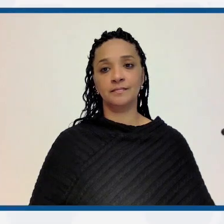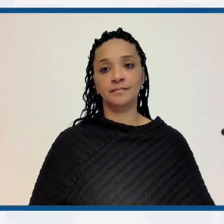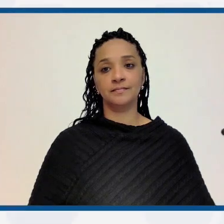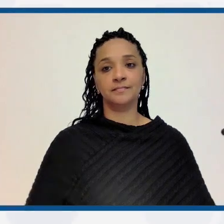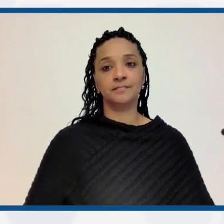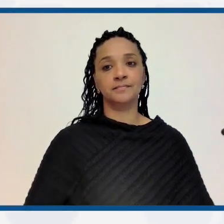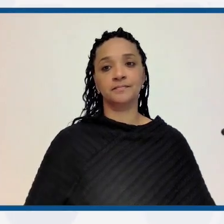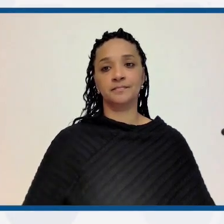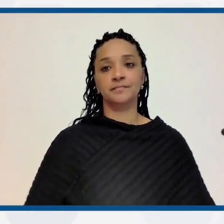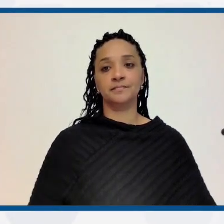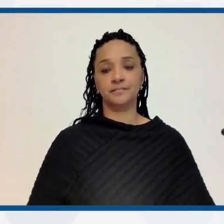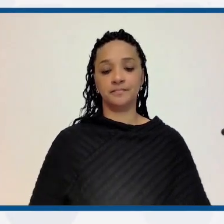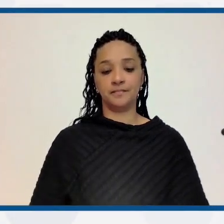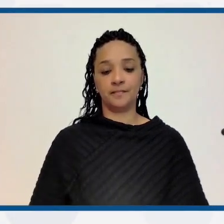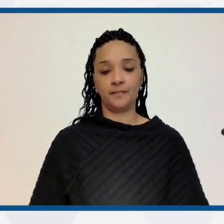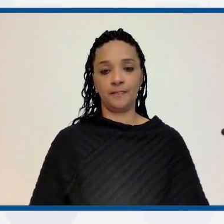the zones